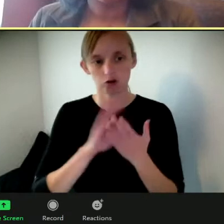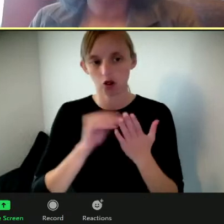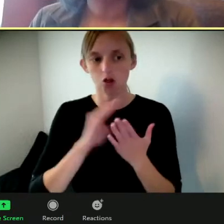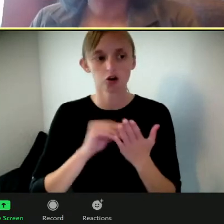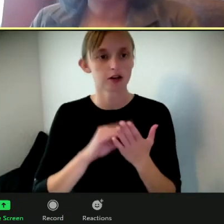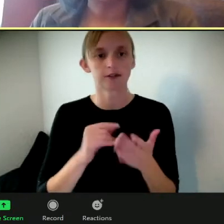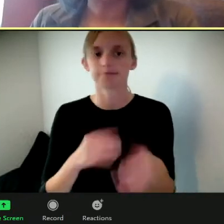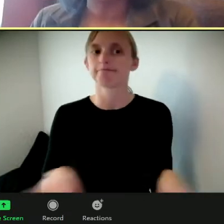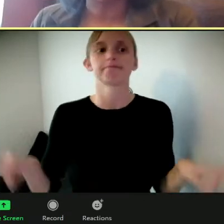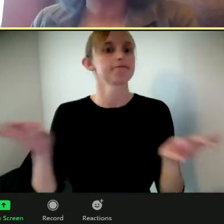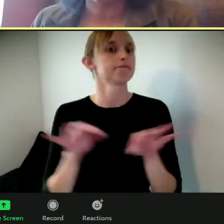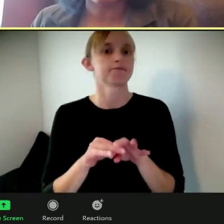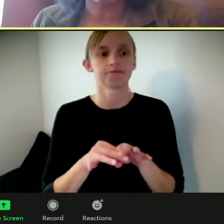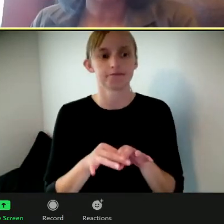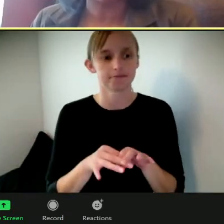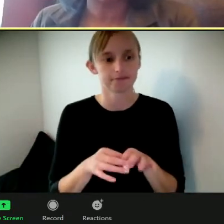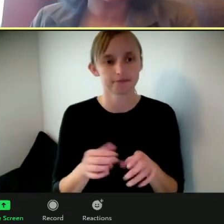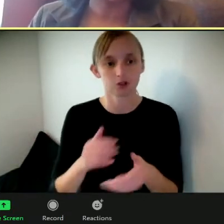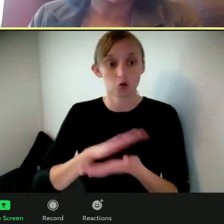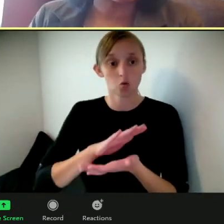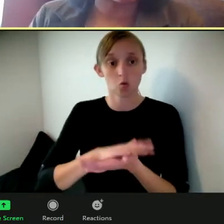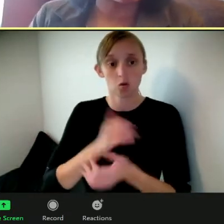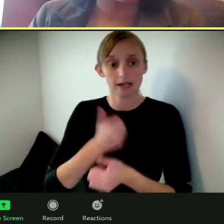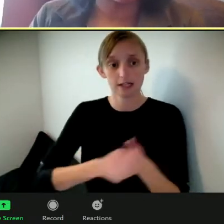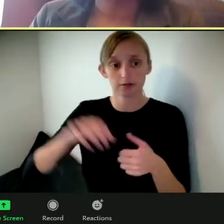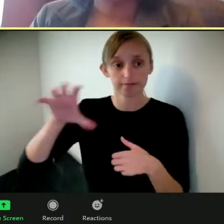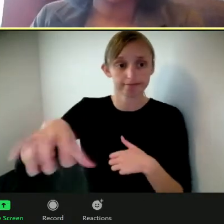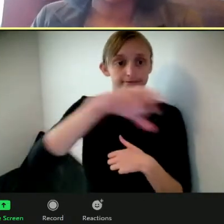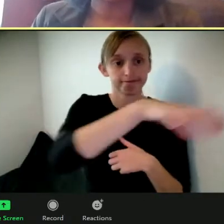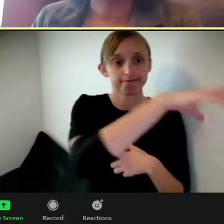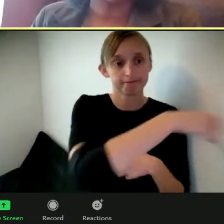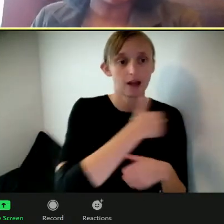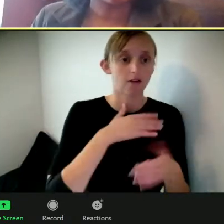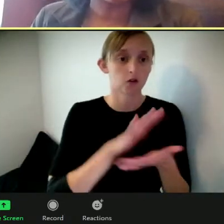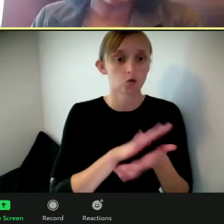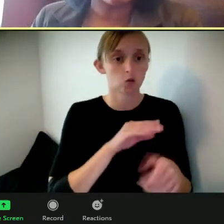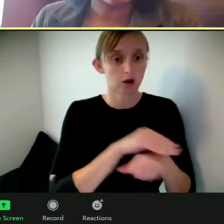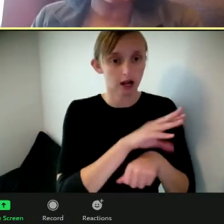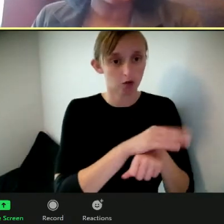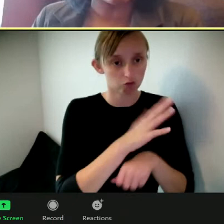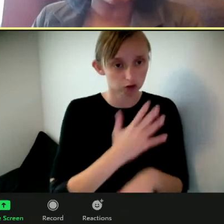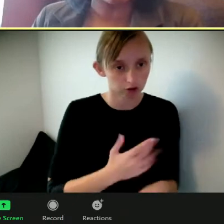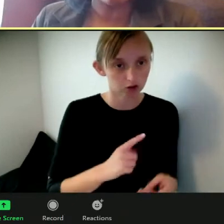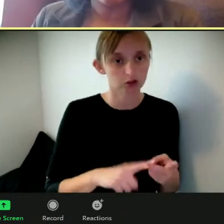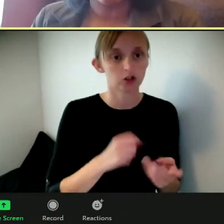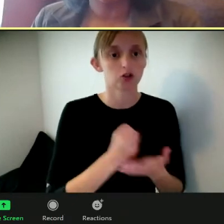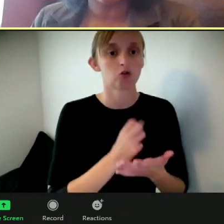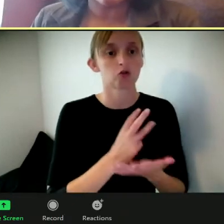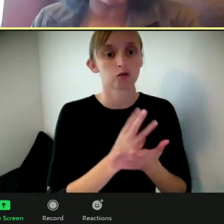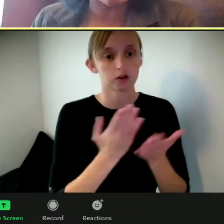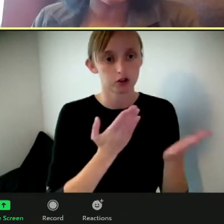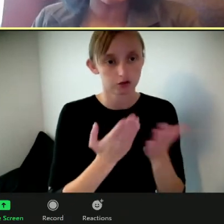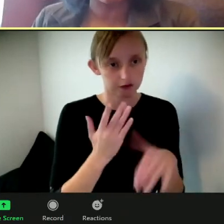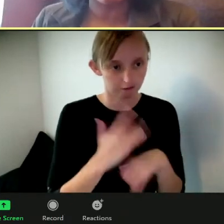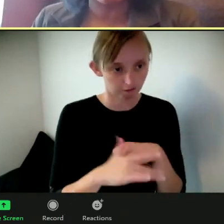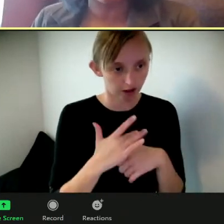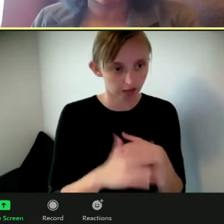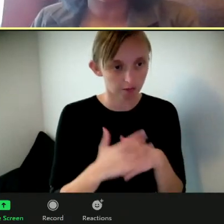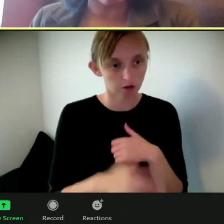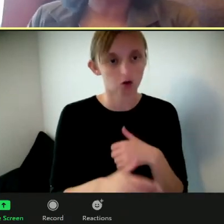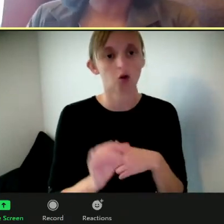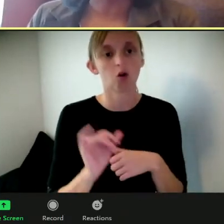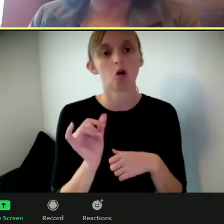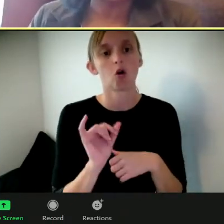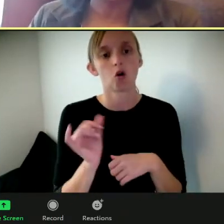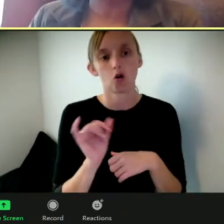now. Each of our schools has school counselors as well as social worker services available. We also did